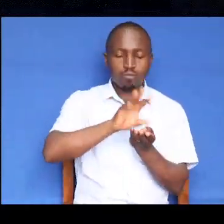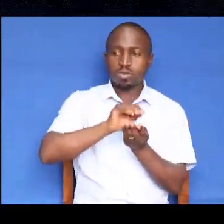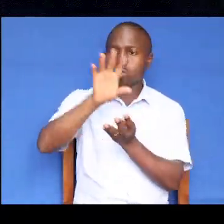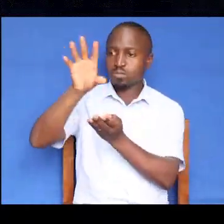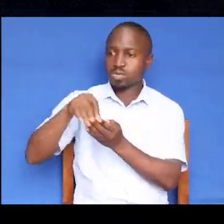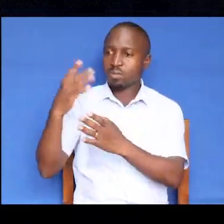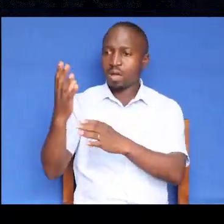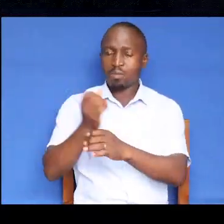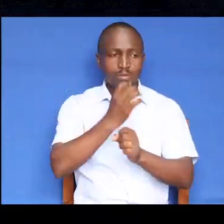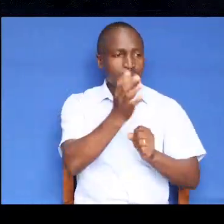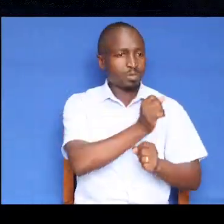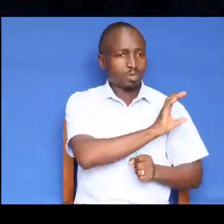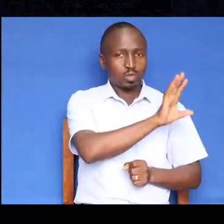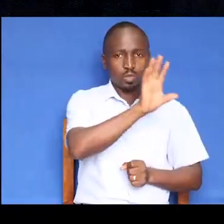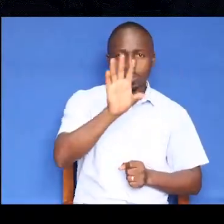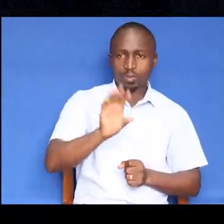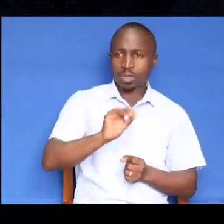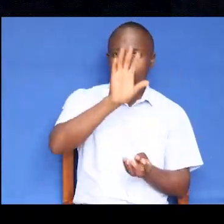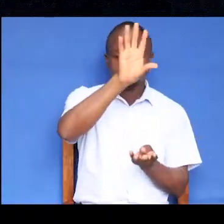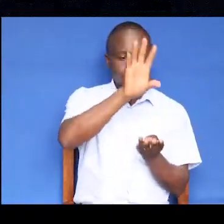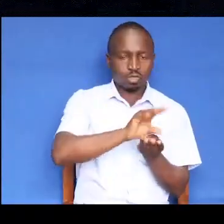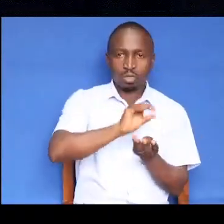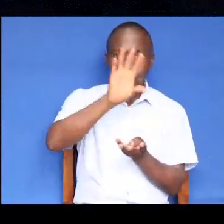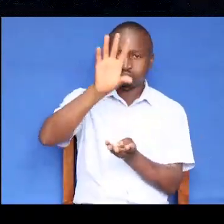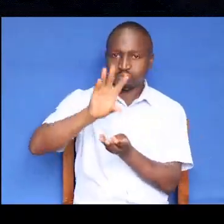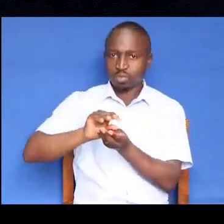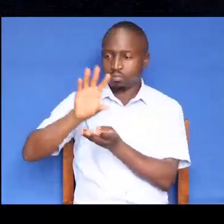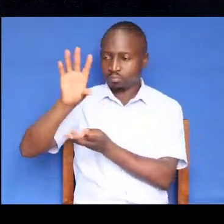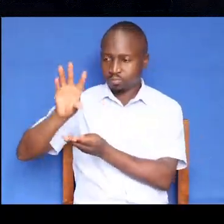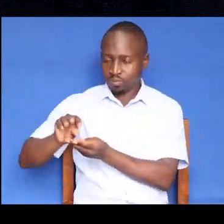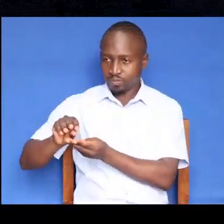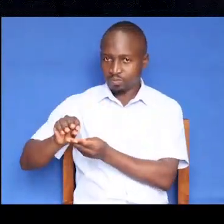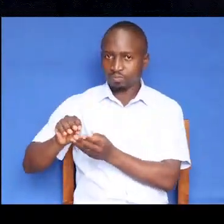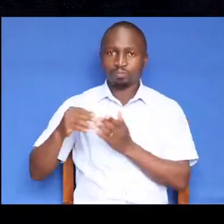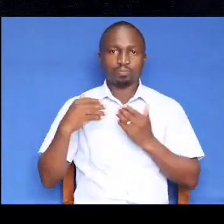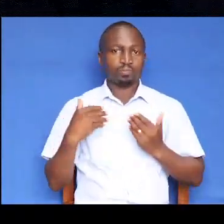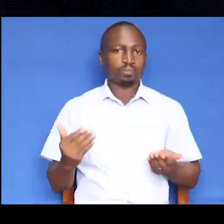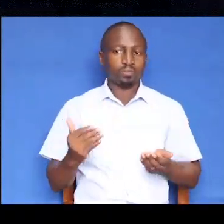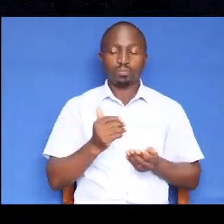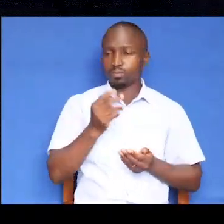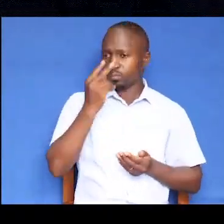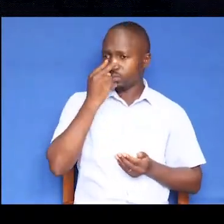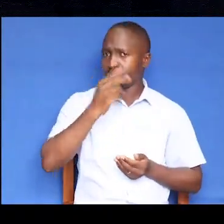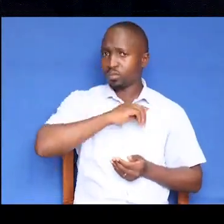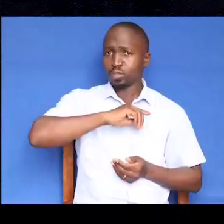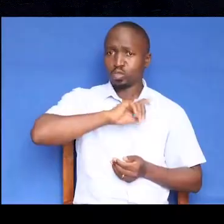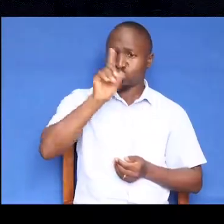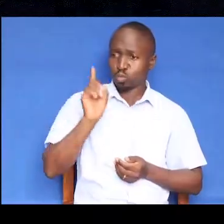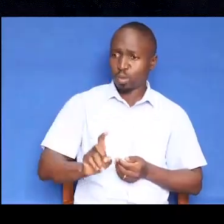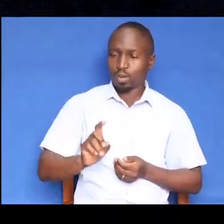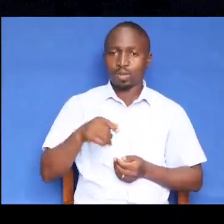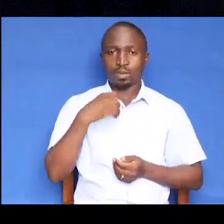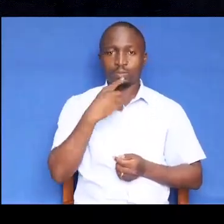all incomes. We have to add all incomes. When we see our questions, incomes,